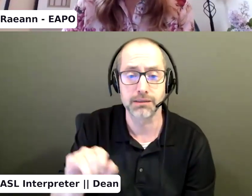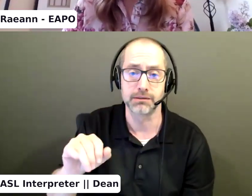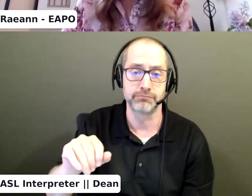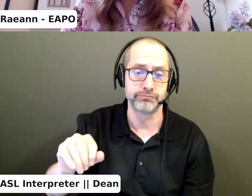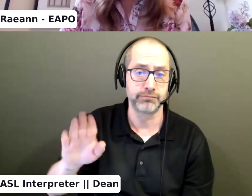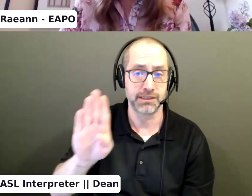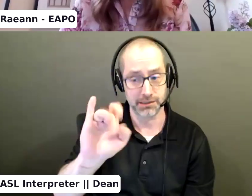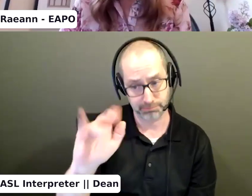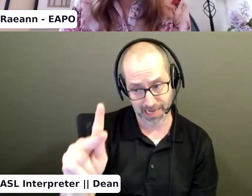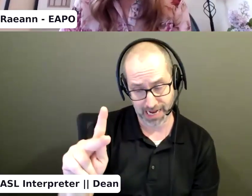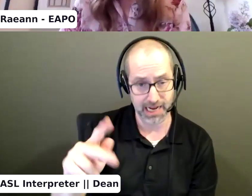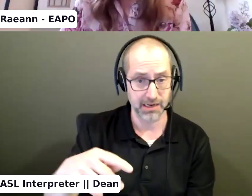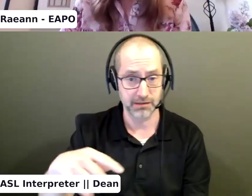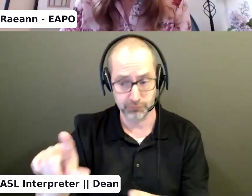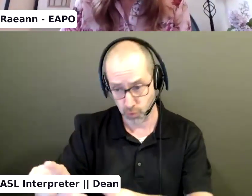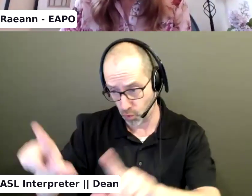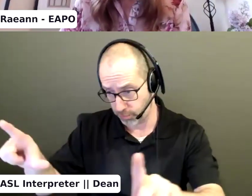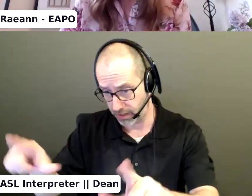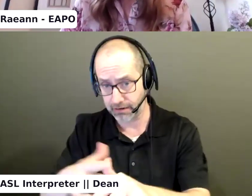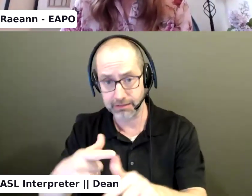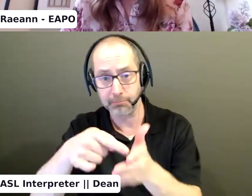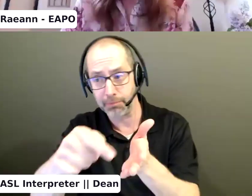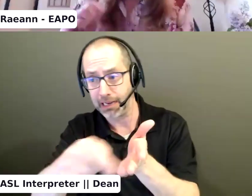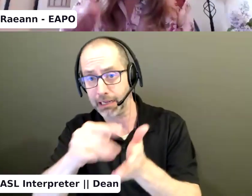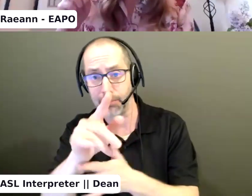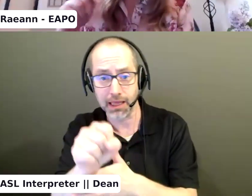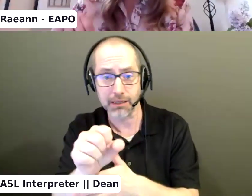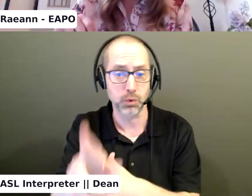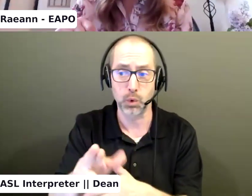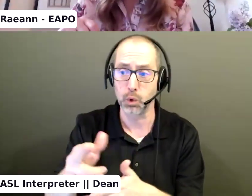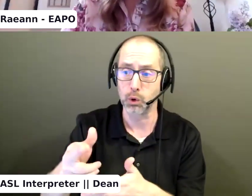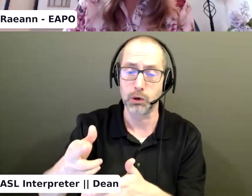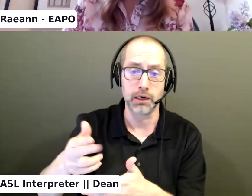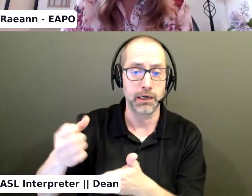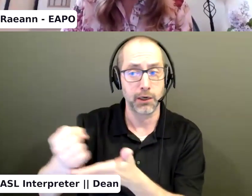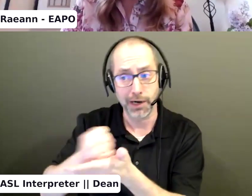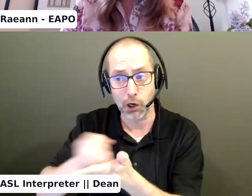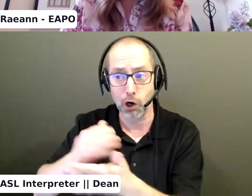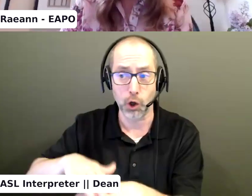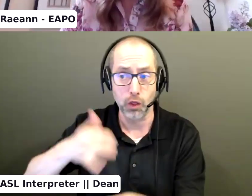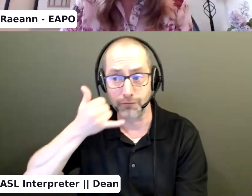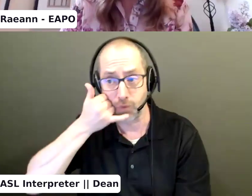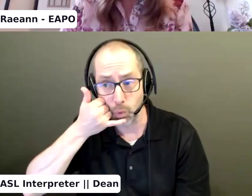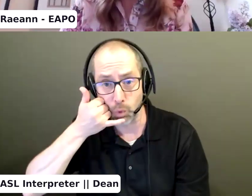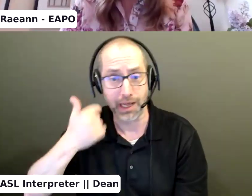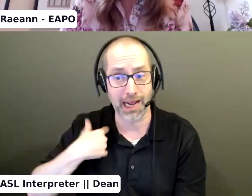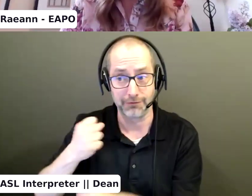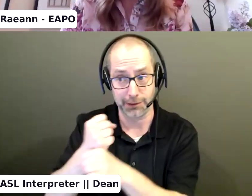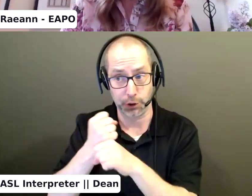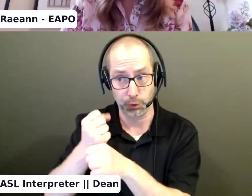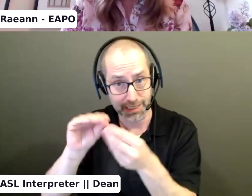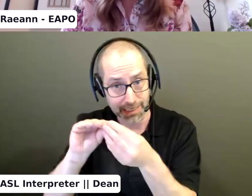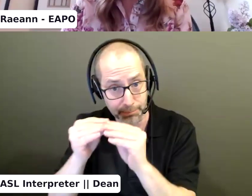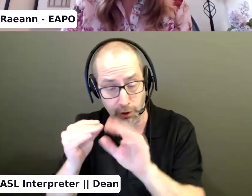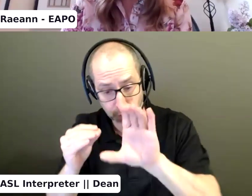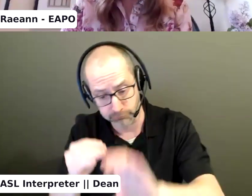then there was also a question about online banking by the phone around credit cards. So then they ask you for that security number. Is that a safe way of doing banking, or could be